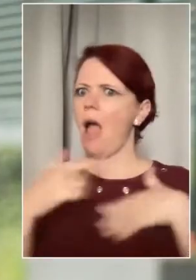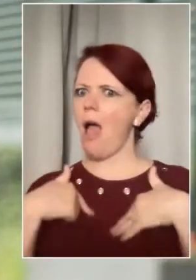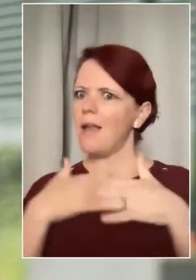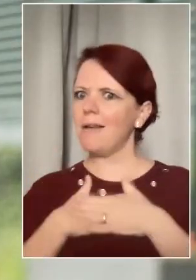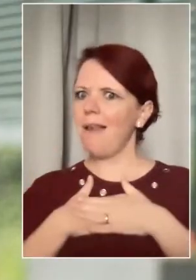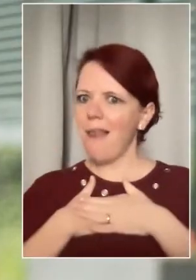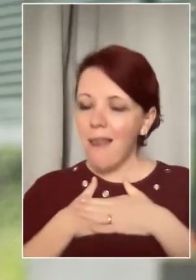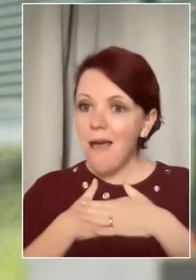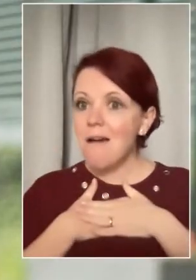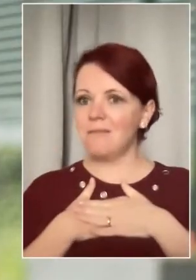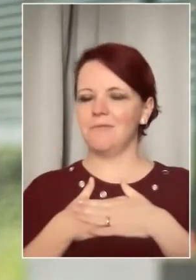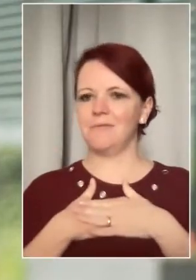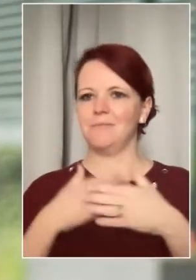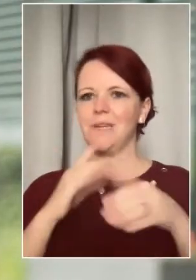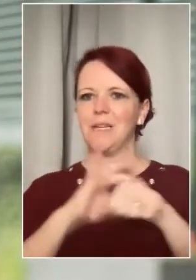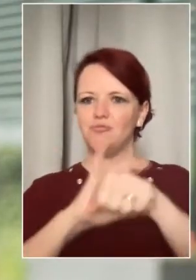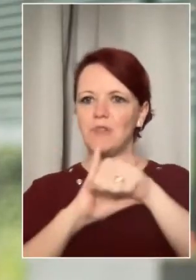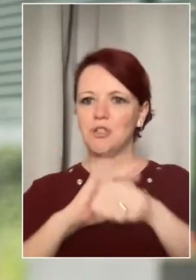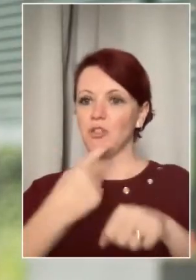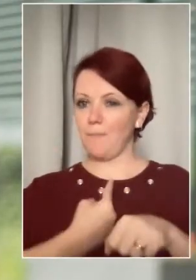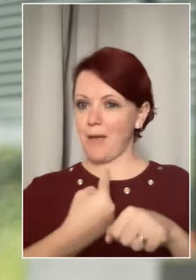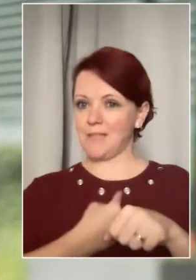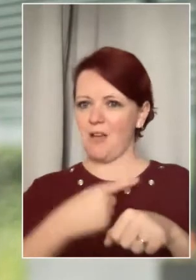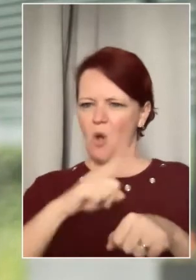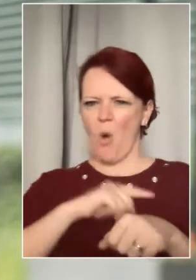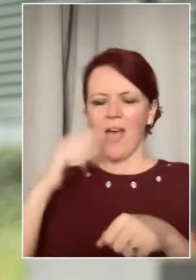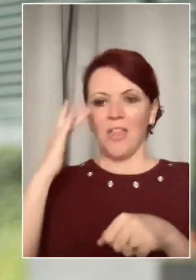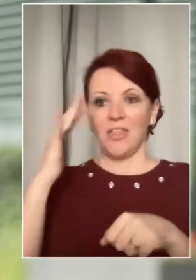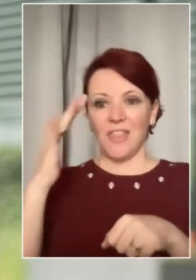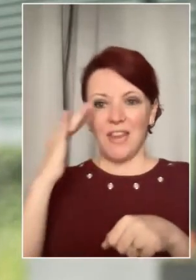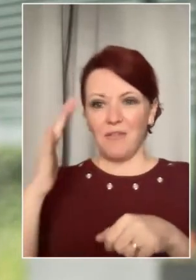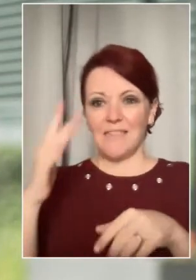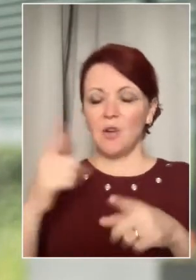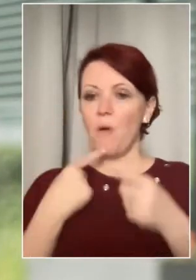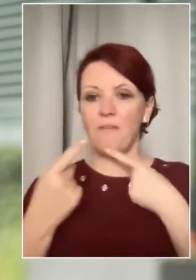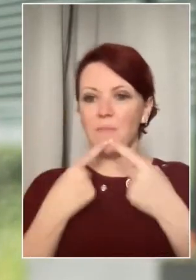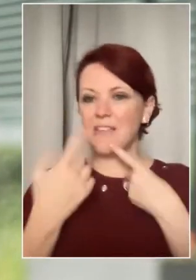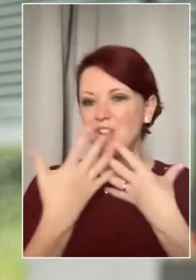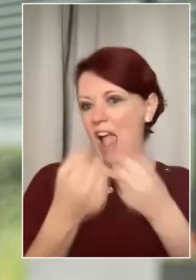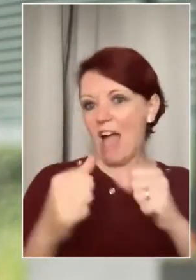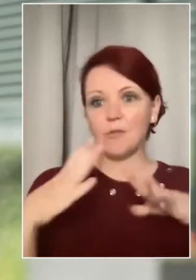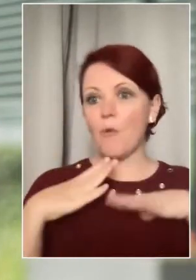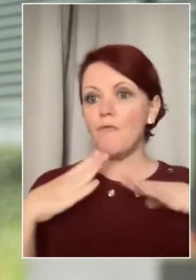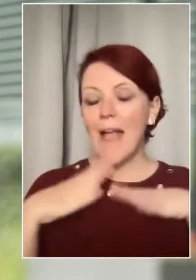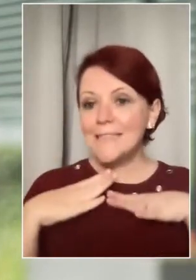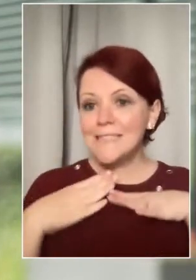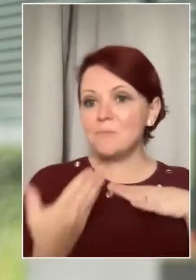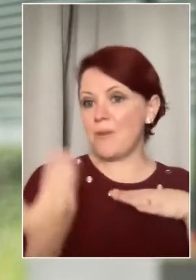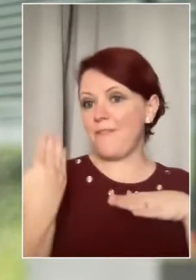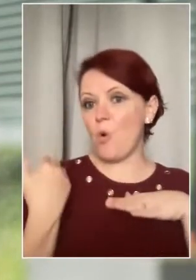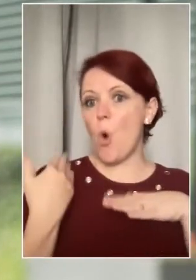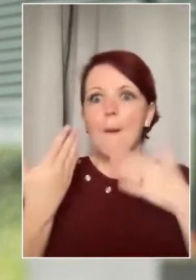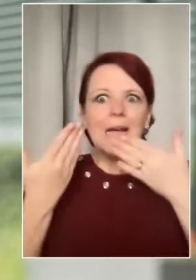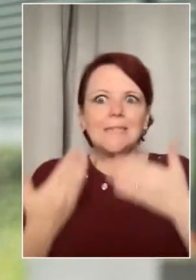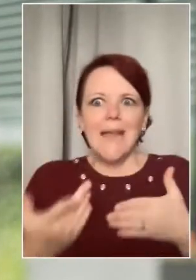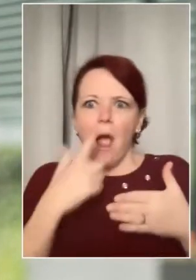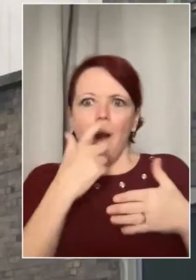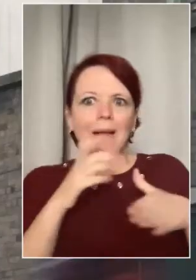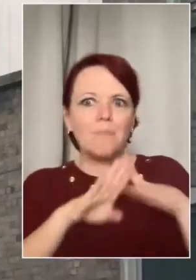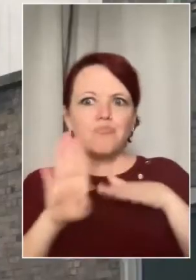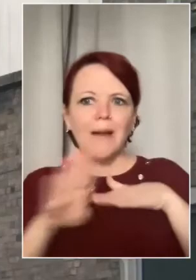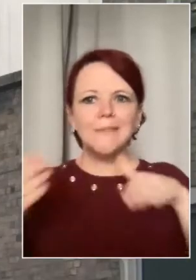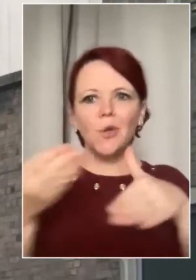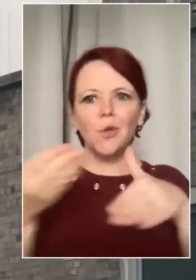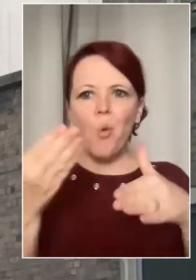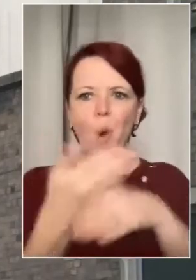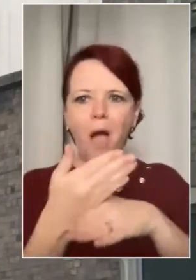well because I learn the theoretical part of the nursing and I can practice it straight